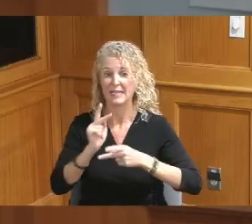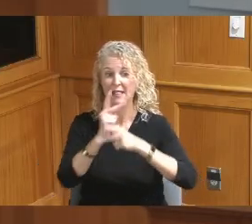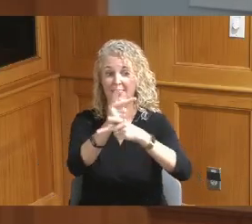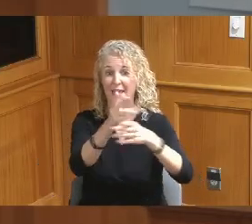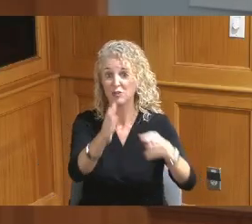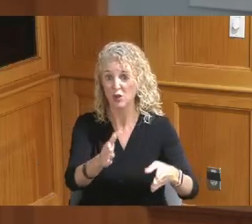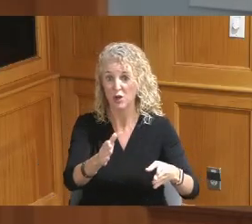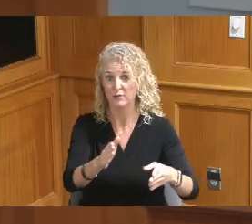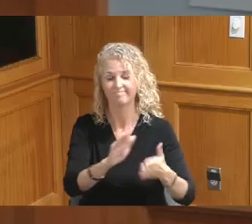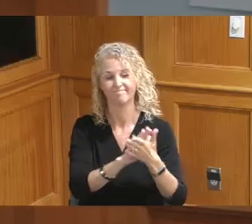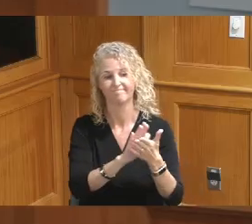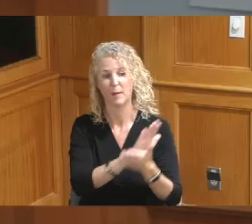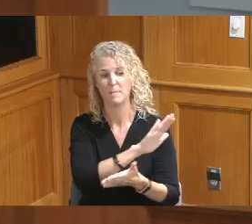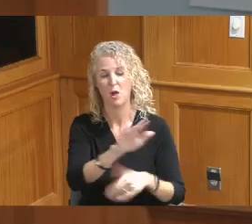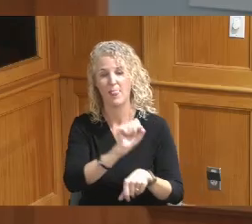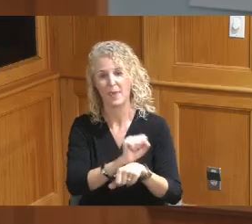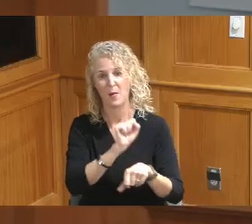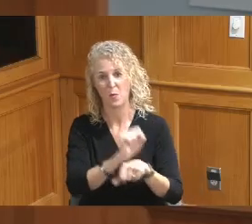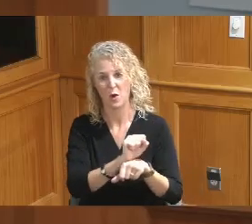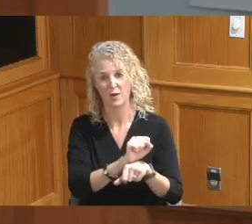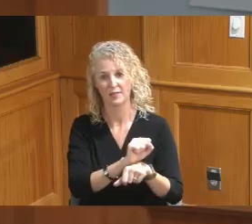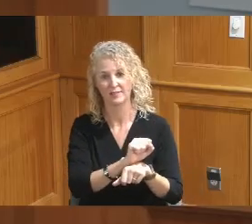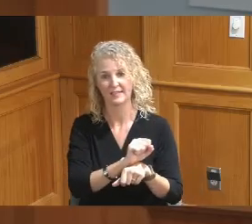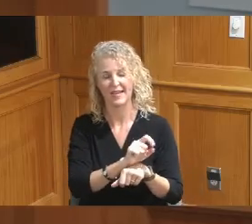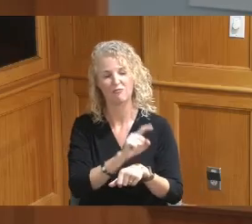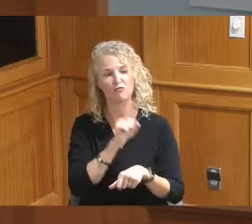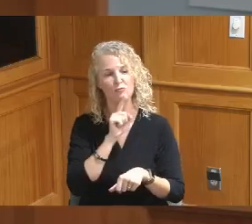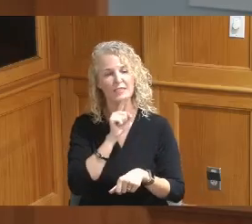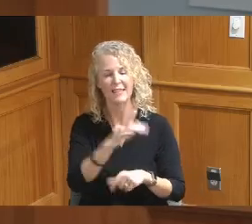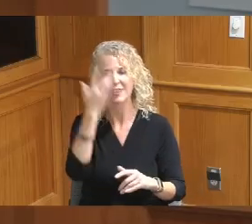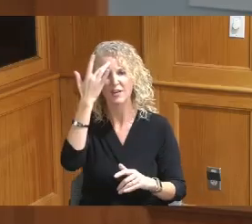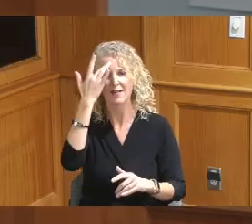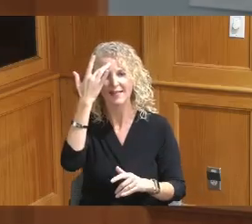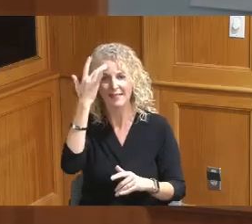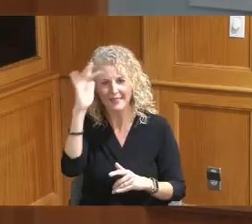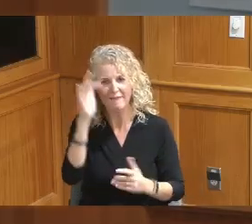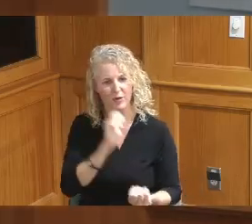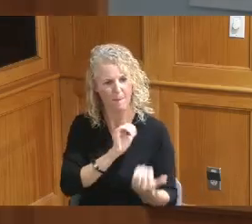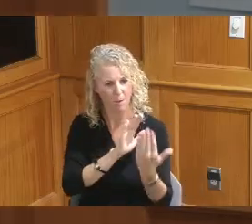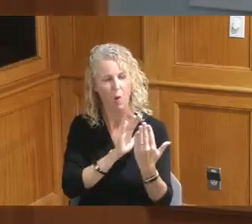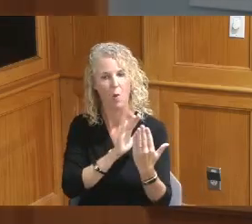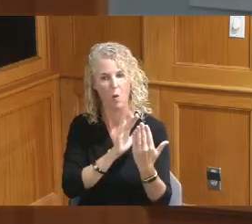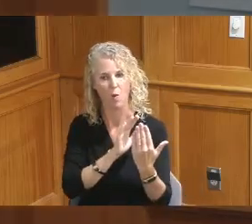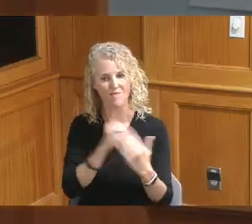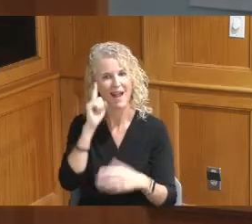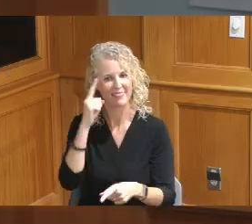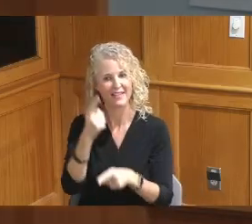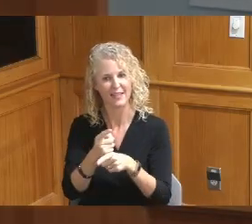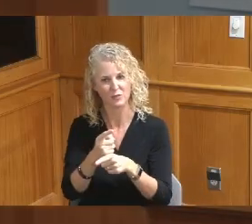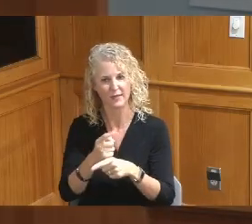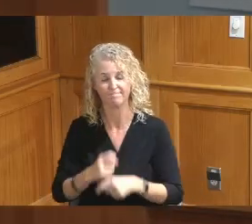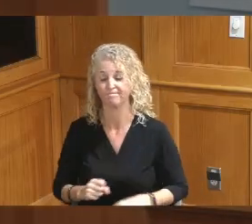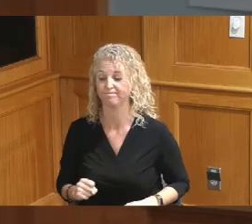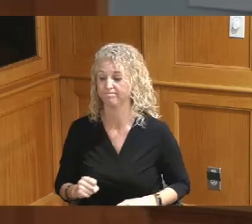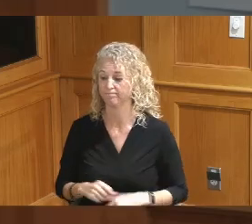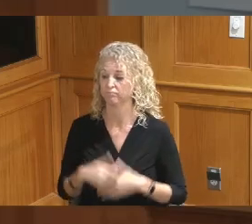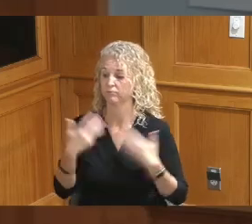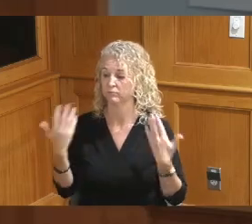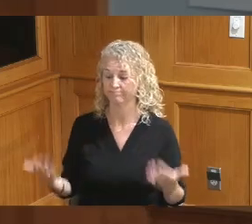and applaud the partnership and the investment and the strategic approach that the board is taking to these things. I think it's the right way to go.